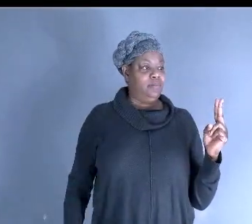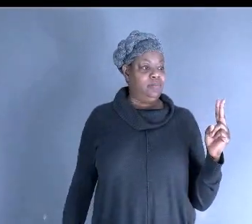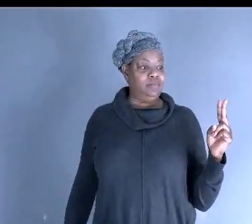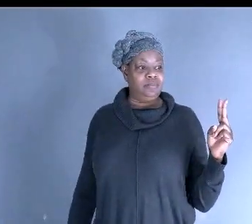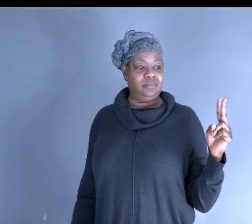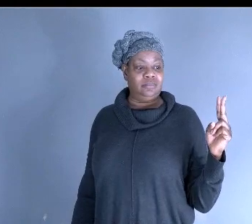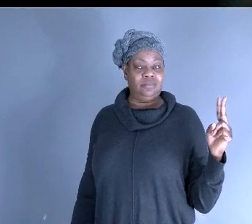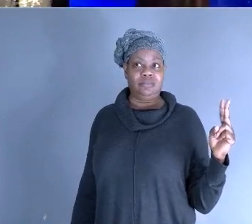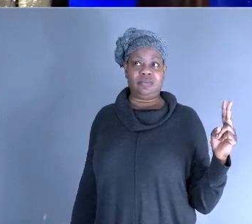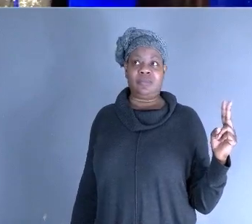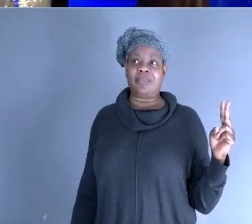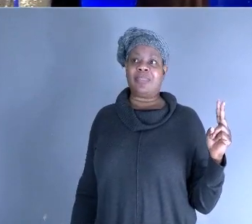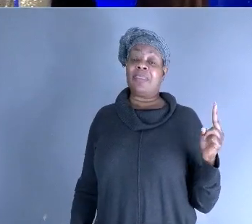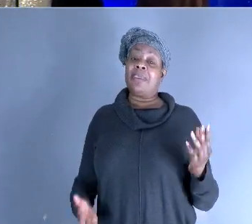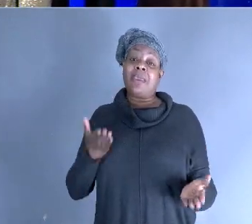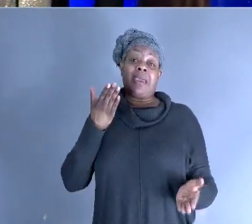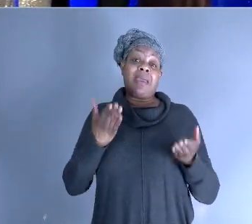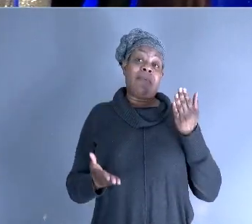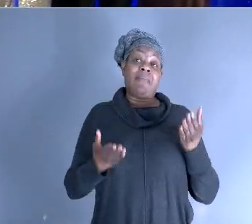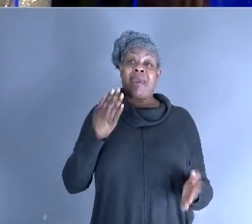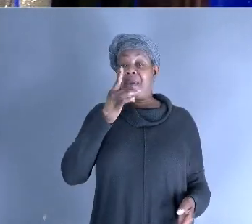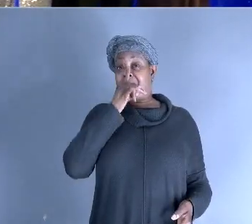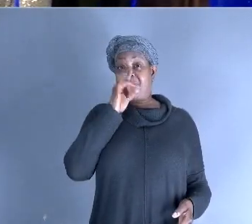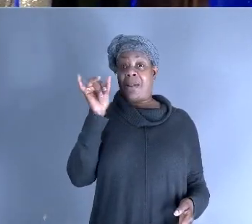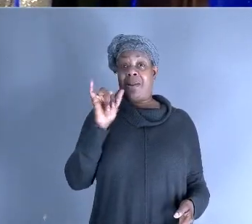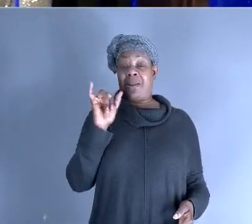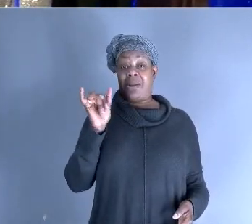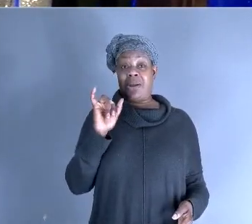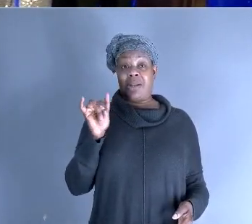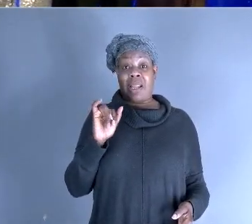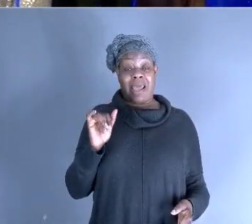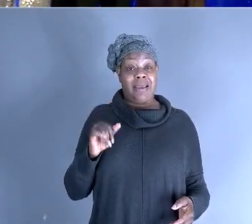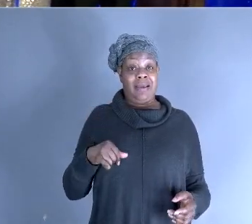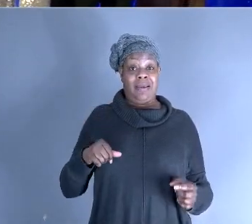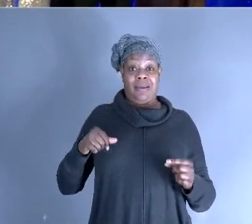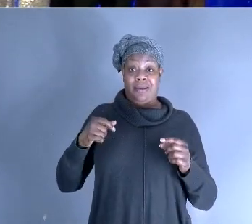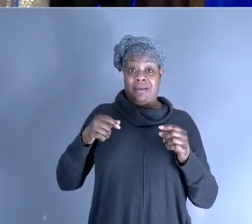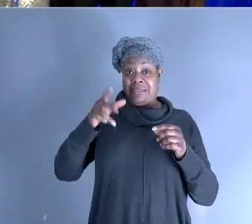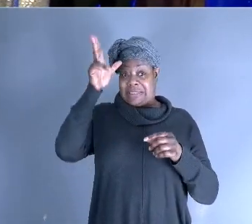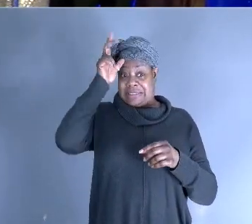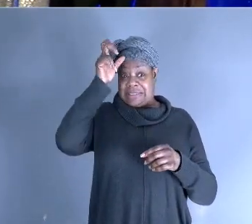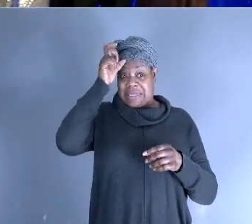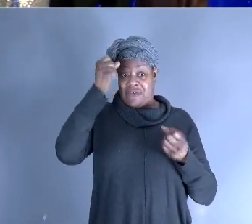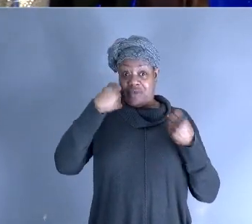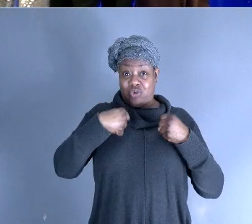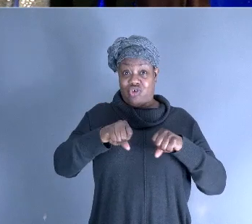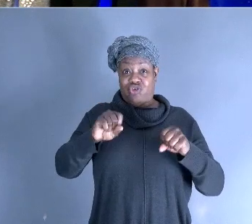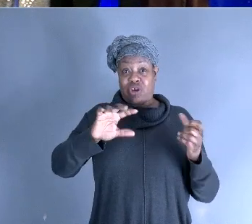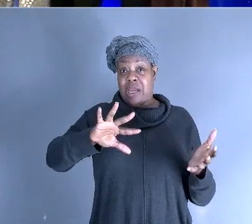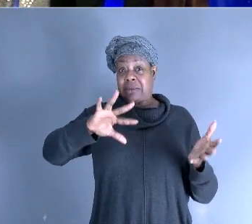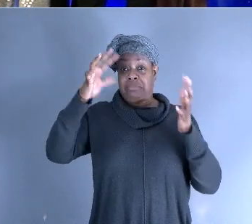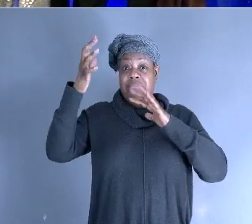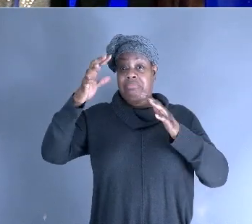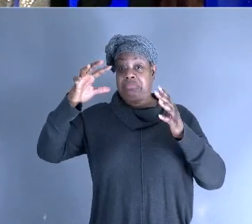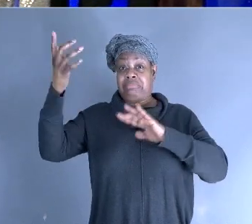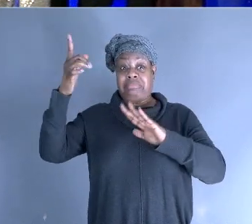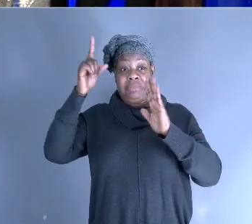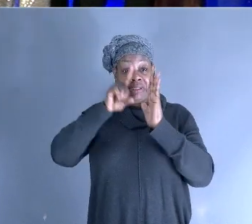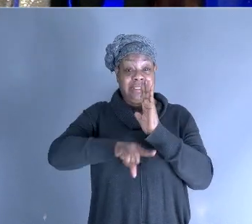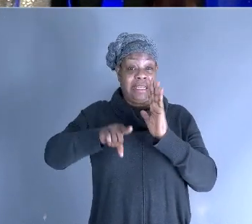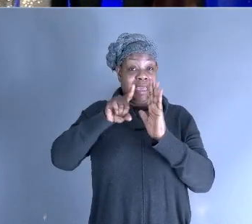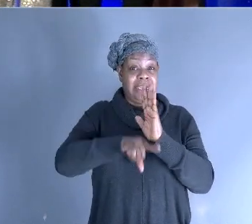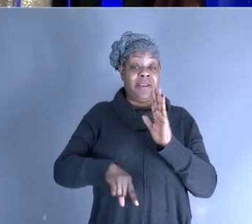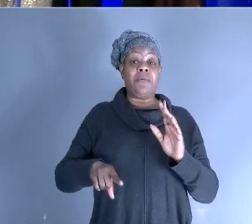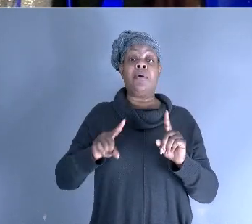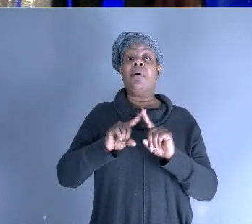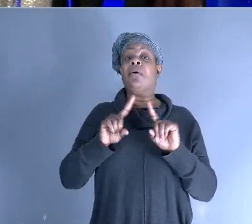And it may look like you're surrounded by those that have the negative report but as long